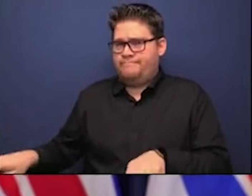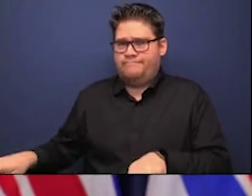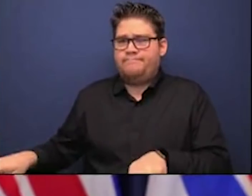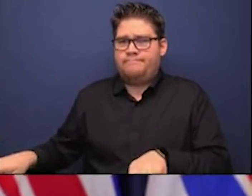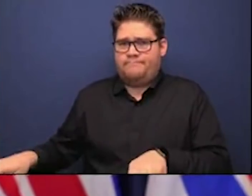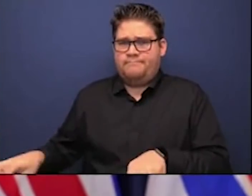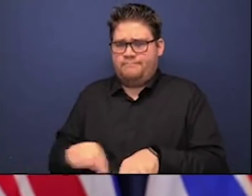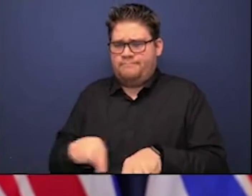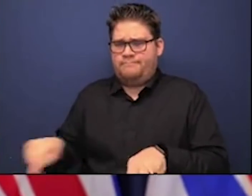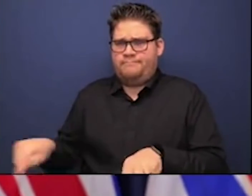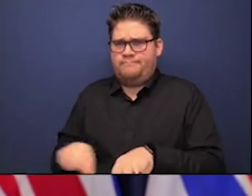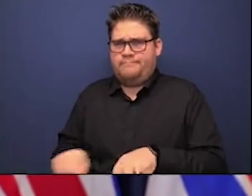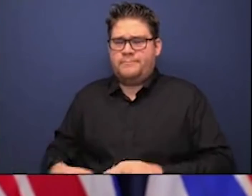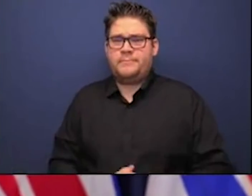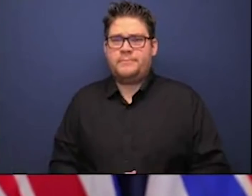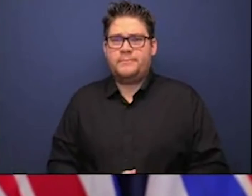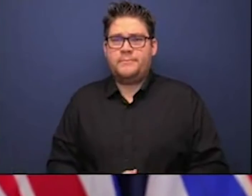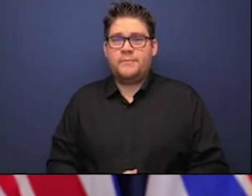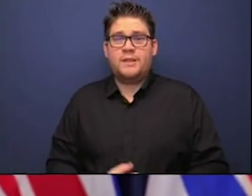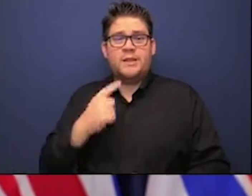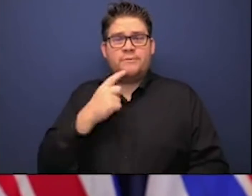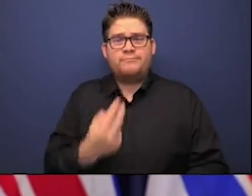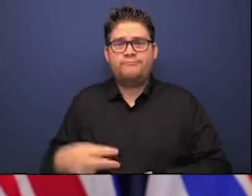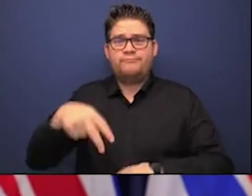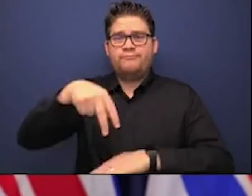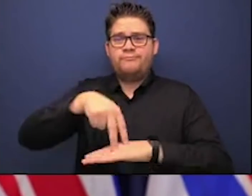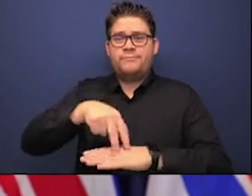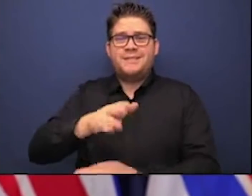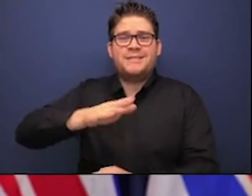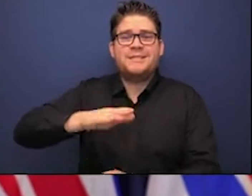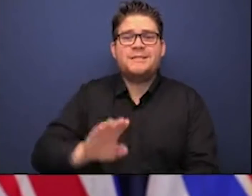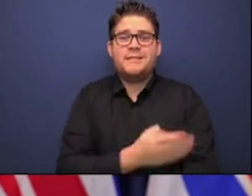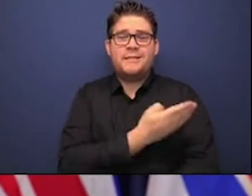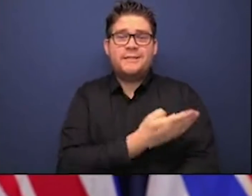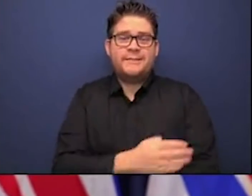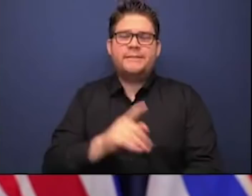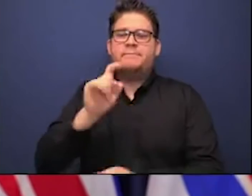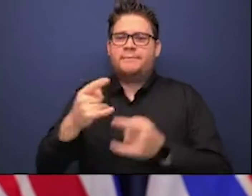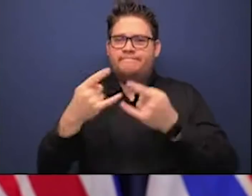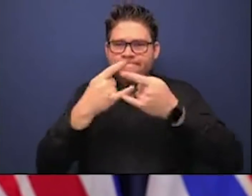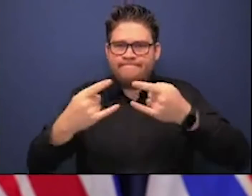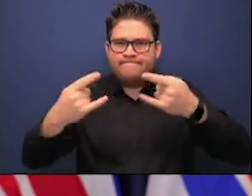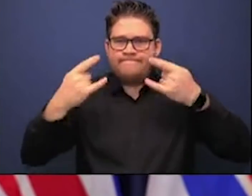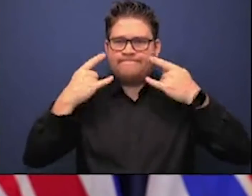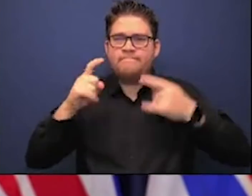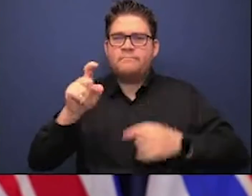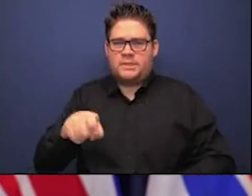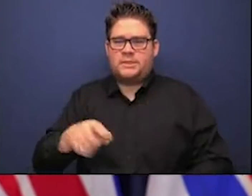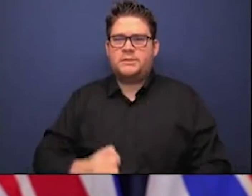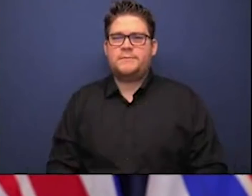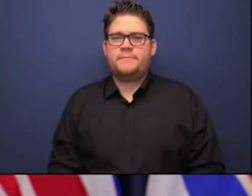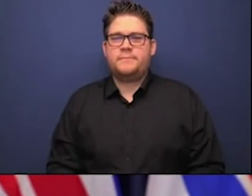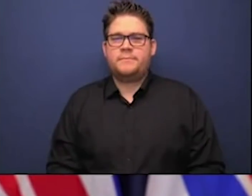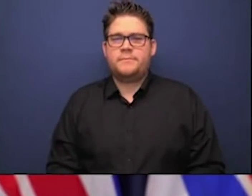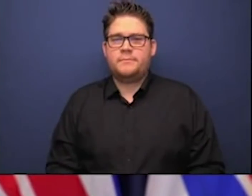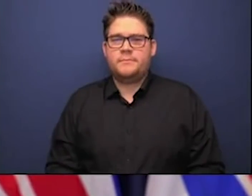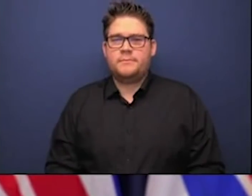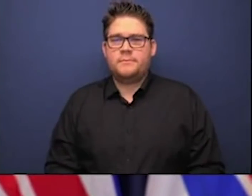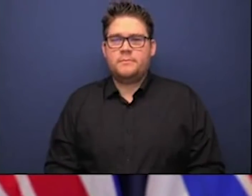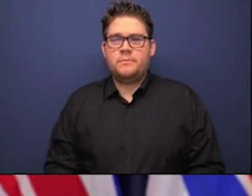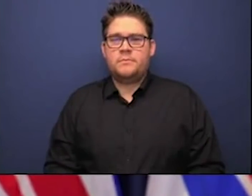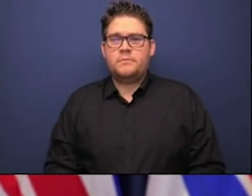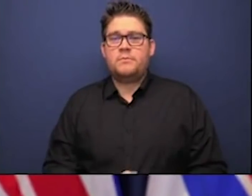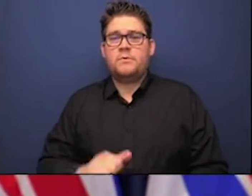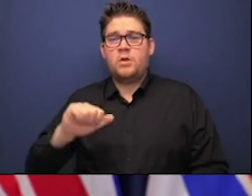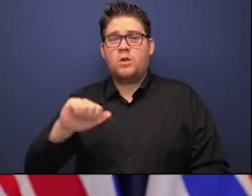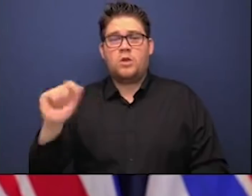We must ensure our K-12 protocols are being applied consistently. And we also want to make sure students,